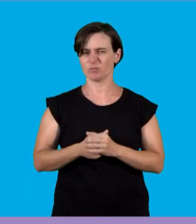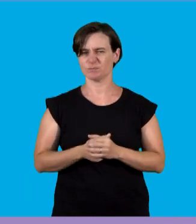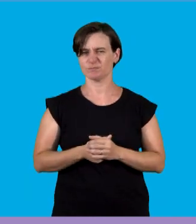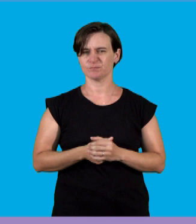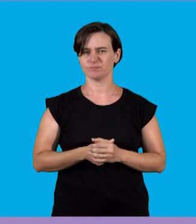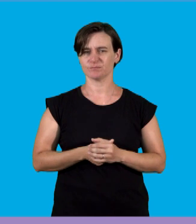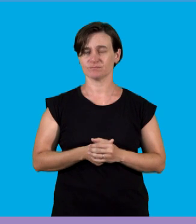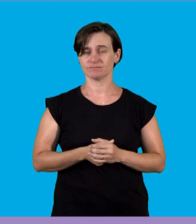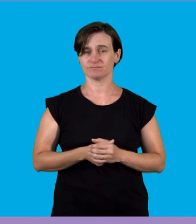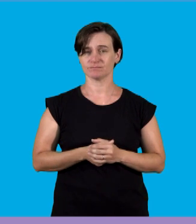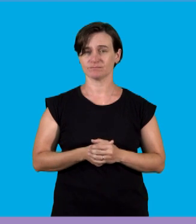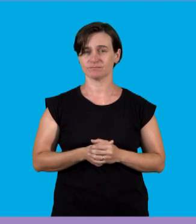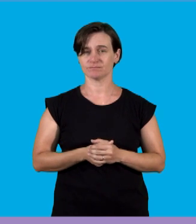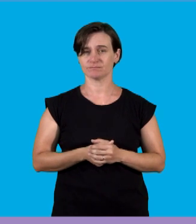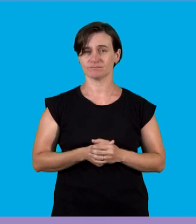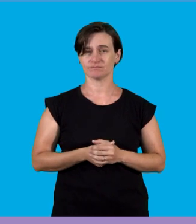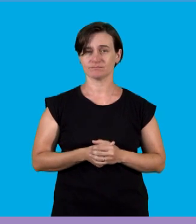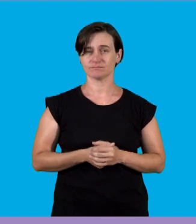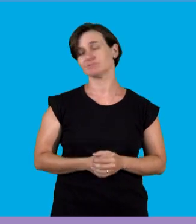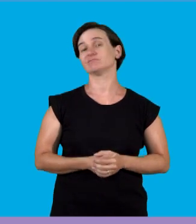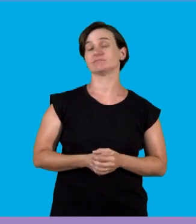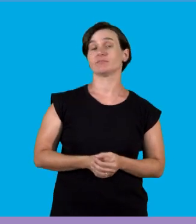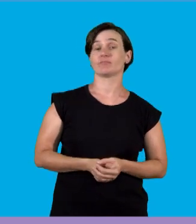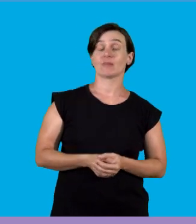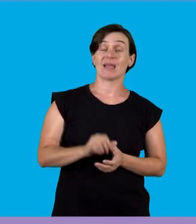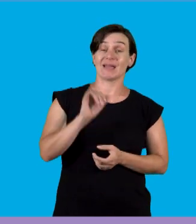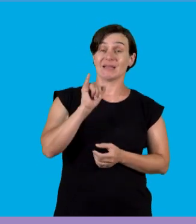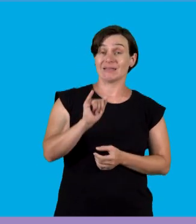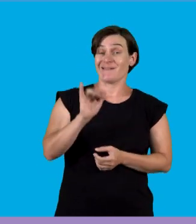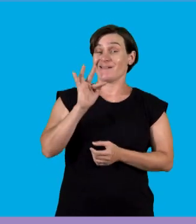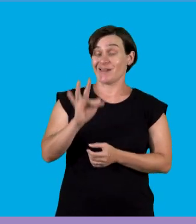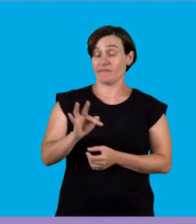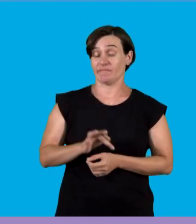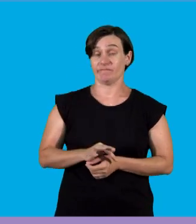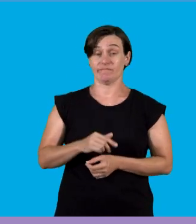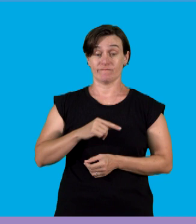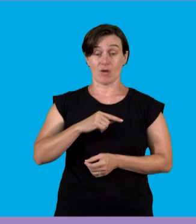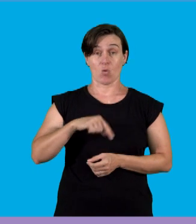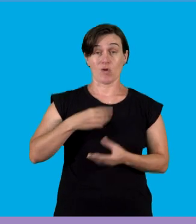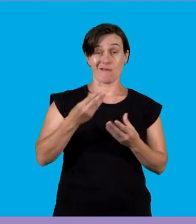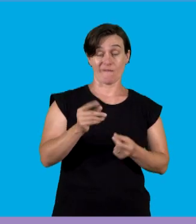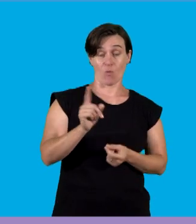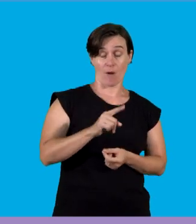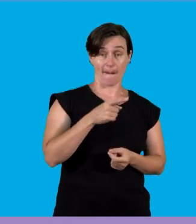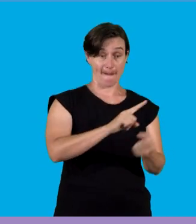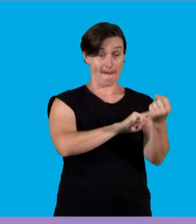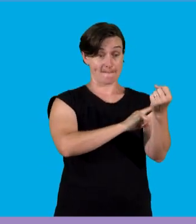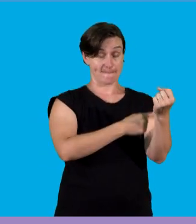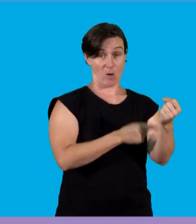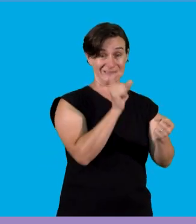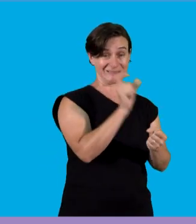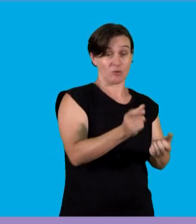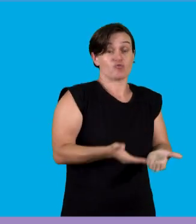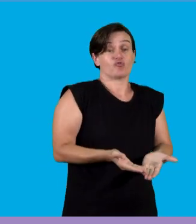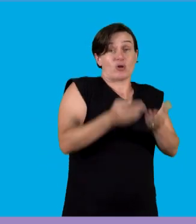can summarize to say that if we now have there an power that is raised to an